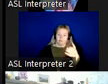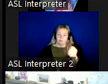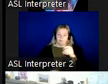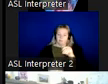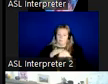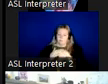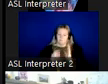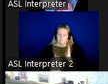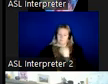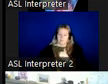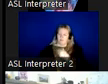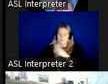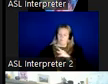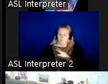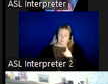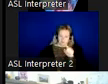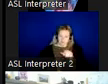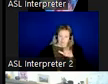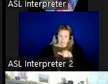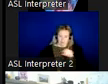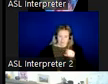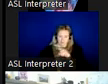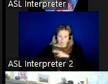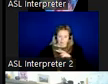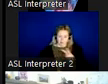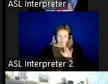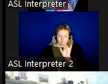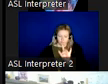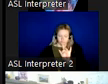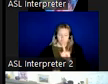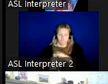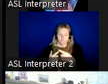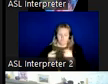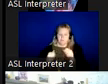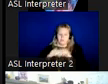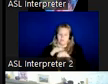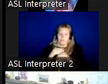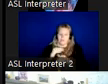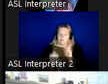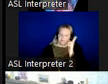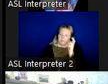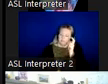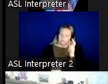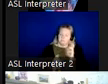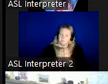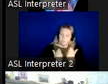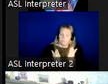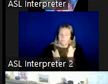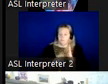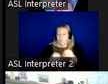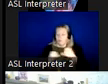website, and you're able to gain access to our local audiobooks and ebooks with